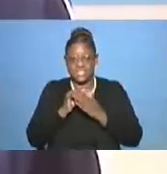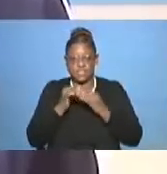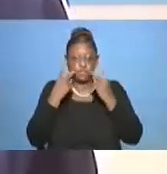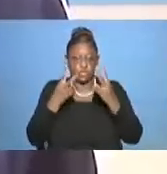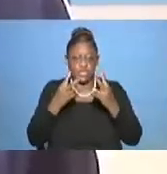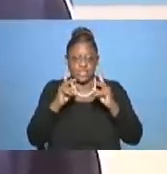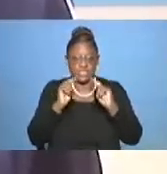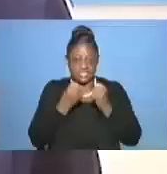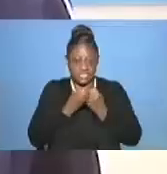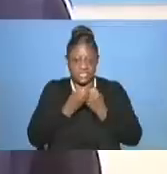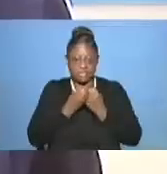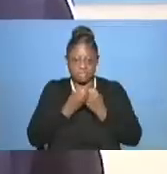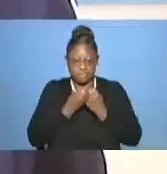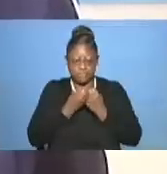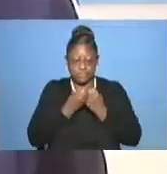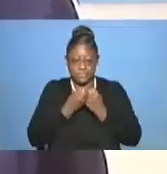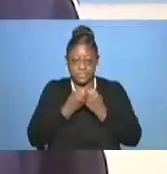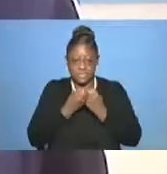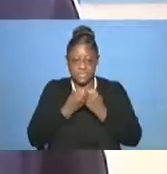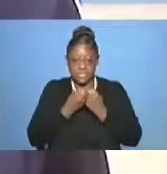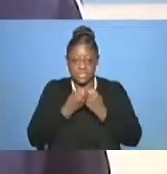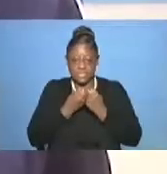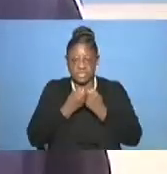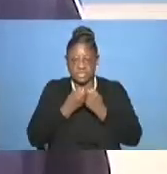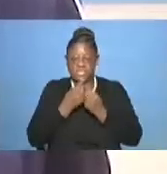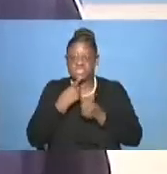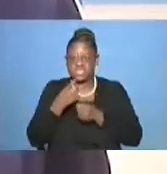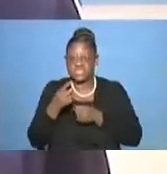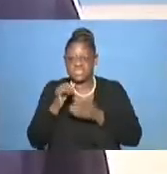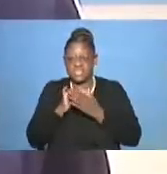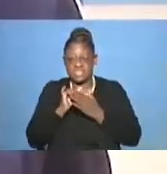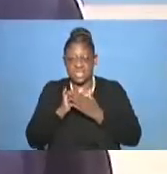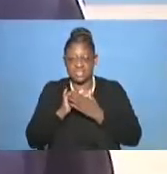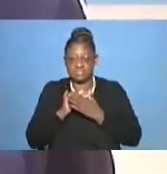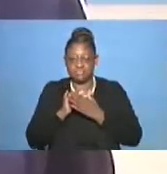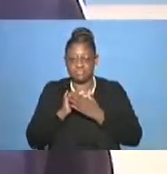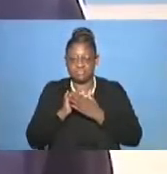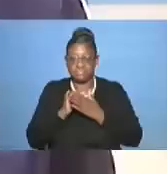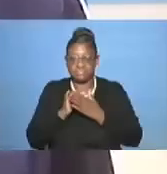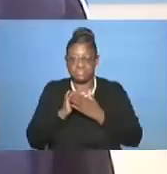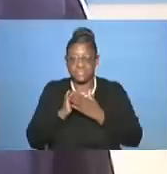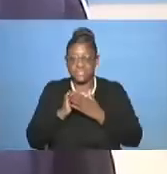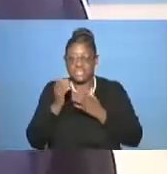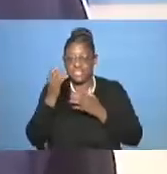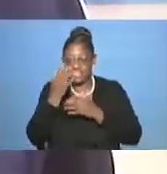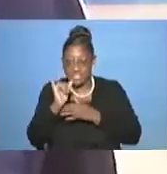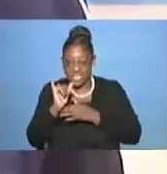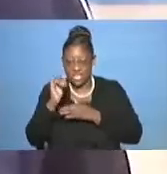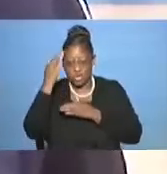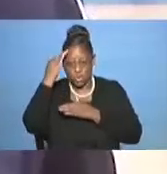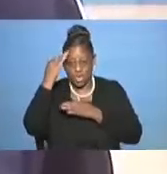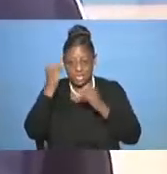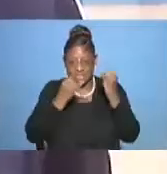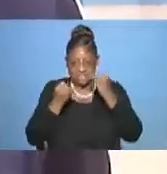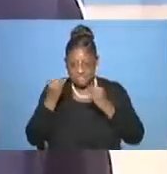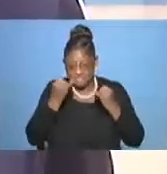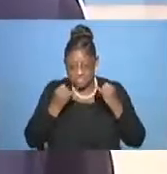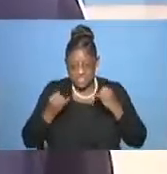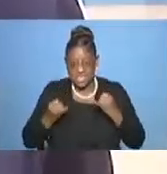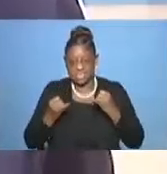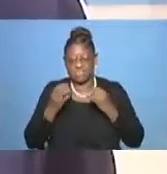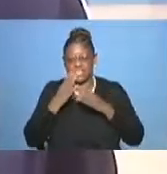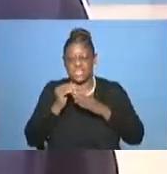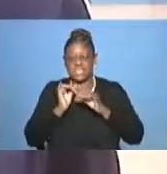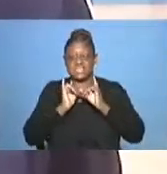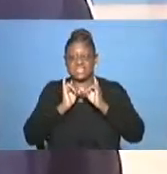team is made up of persons of who I call blue-collar basketball players. They know how to fight, and they know how to grind and keep in